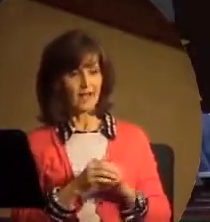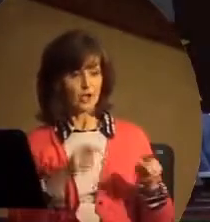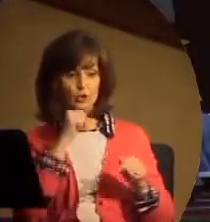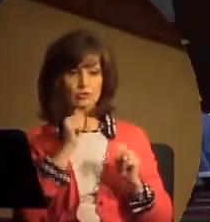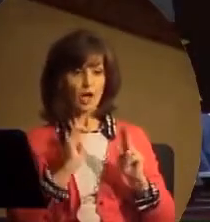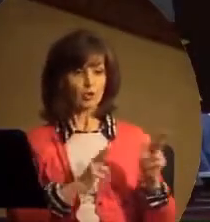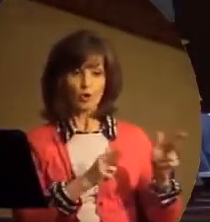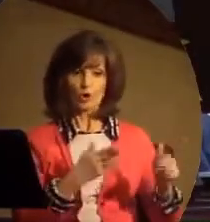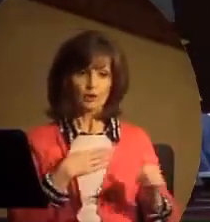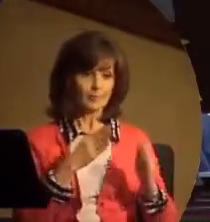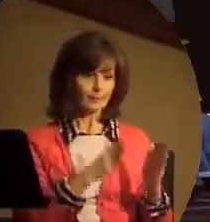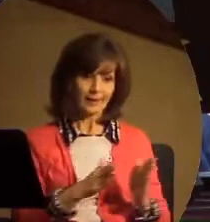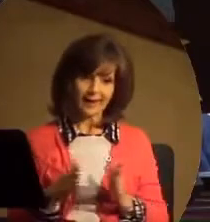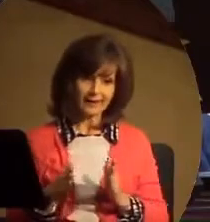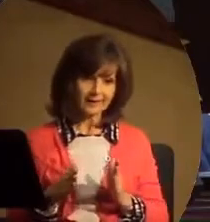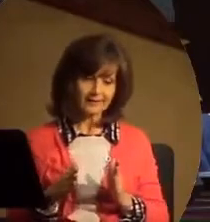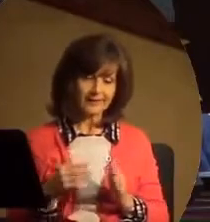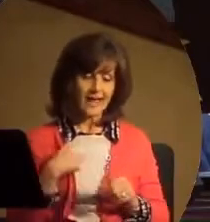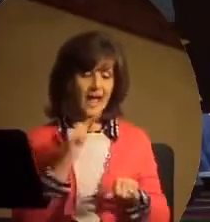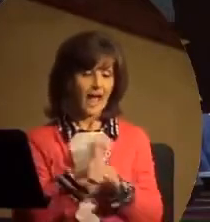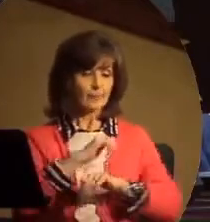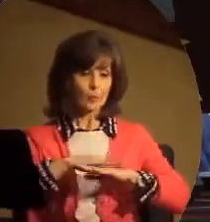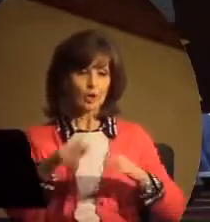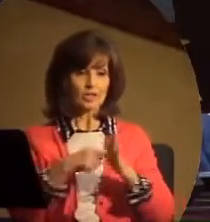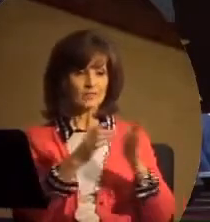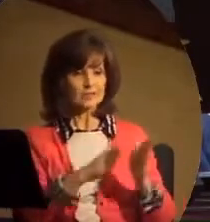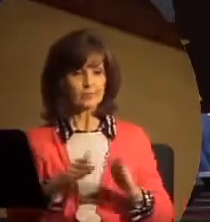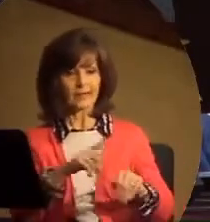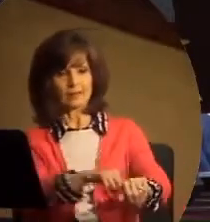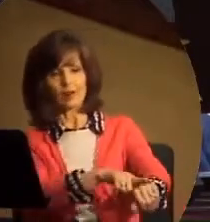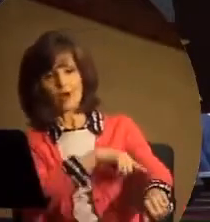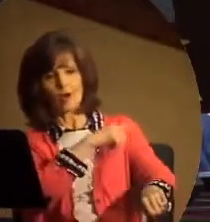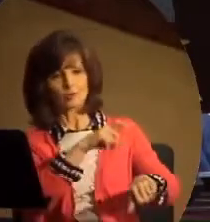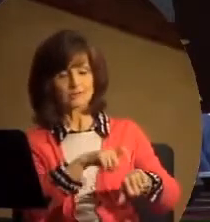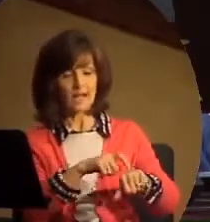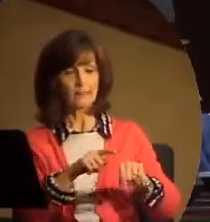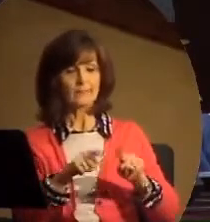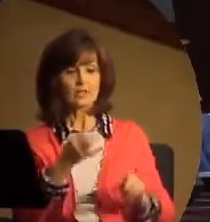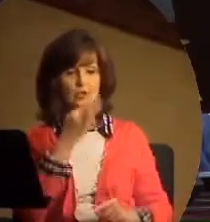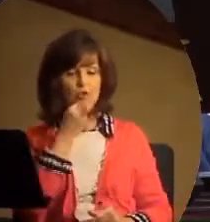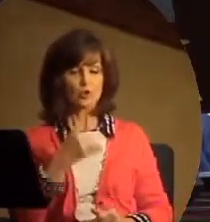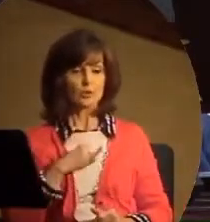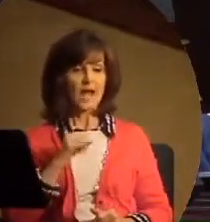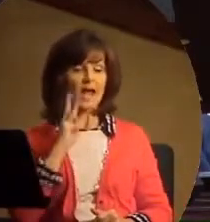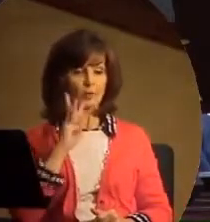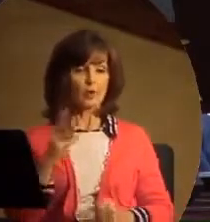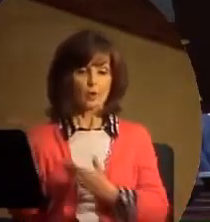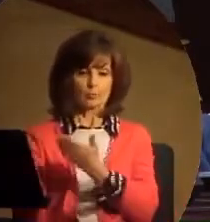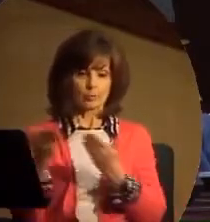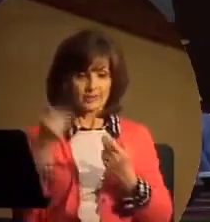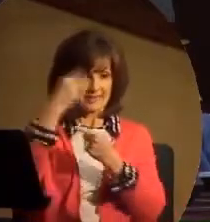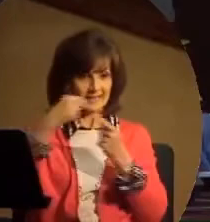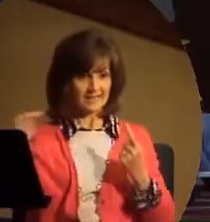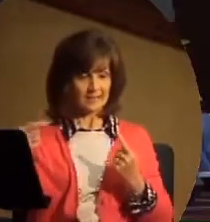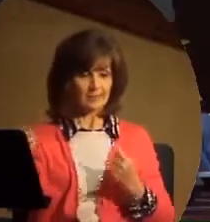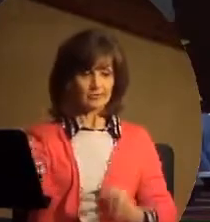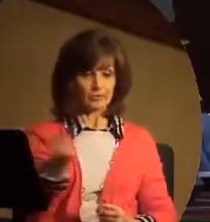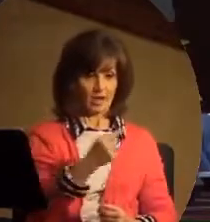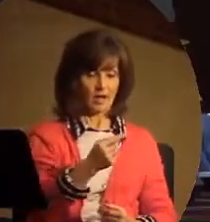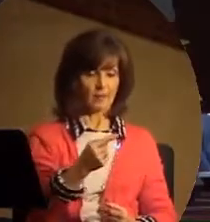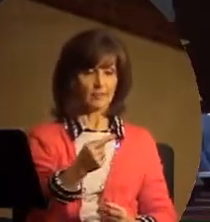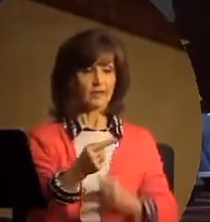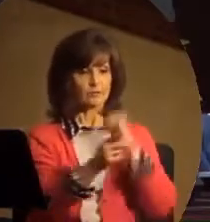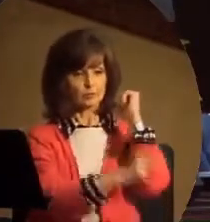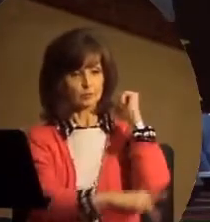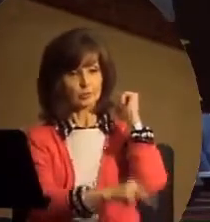my plan because I've been working on this for a long time. But I'm getting ready to reach up here in the north and bring these Chaldeans down here. Son, I'm here to tell